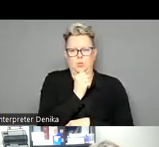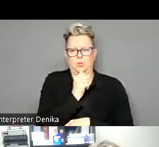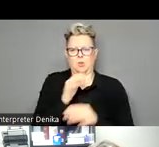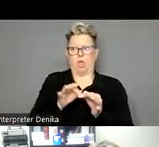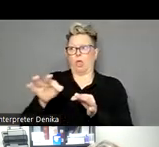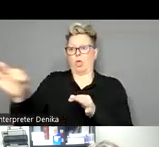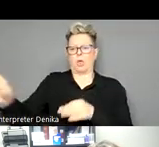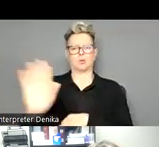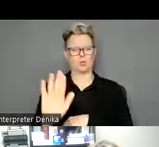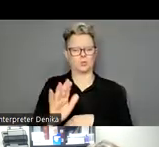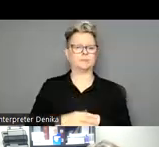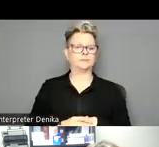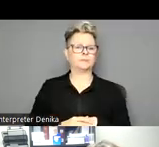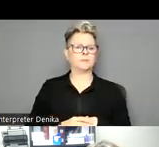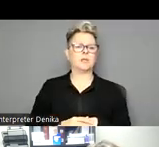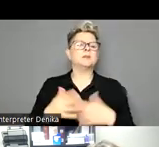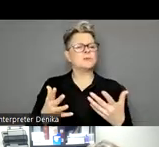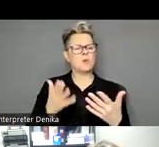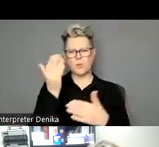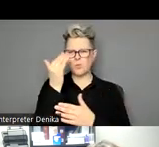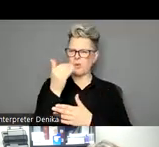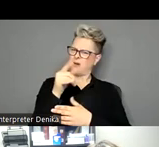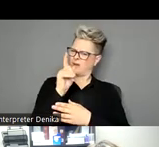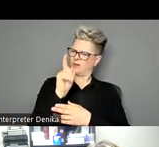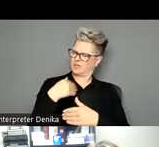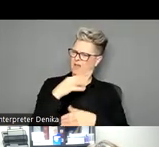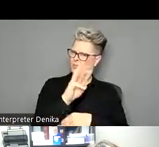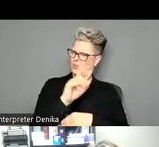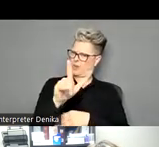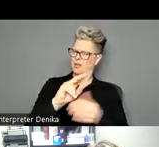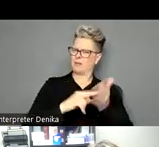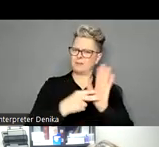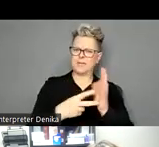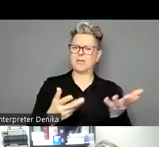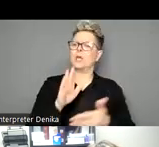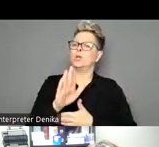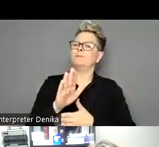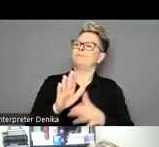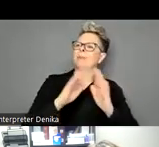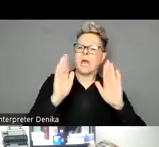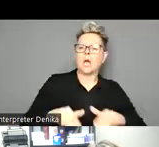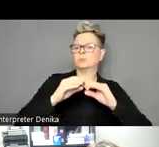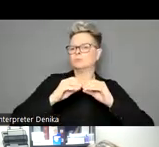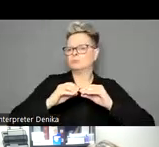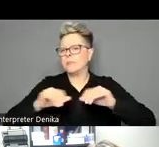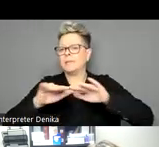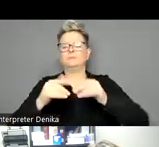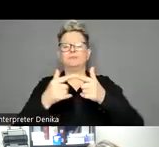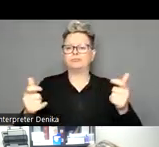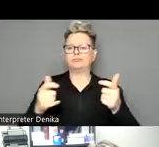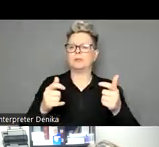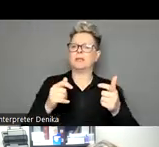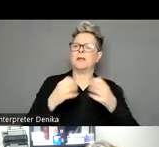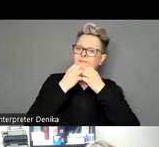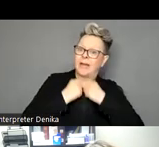Now, why have a will? Well, it helps you maximize your estate's value, okay? And probably